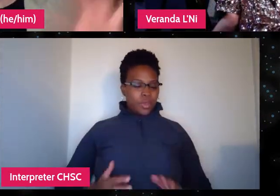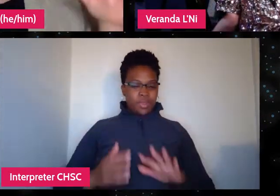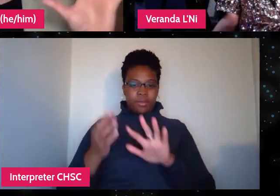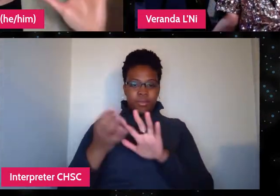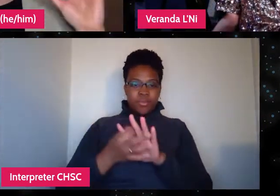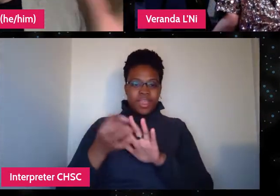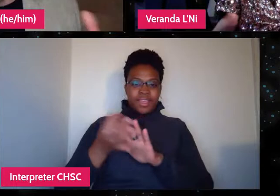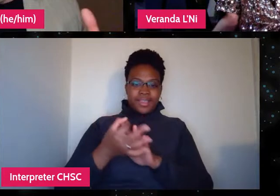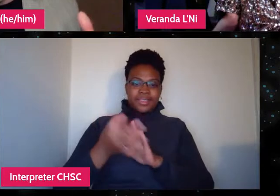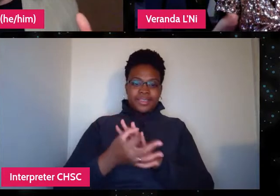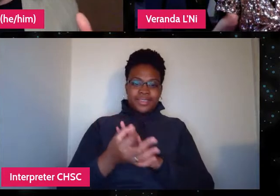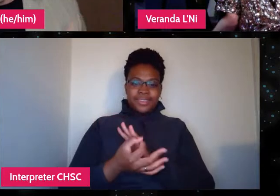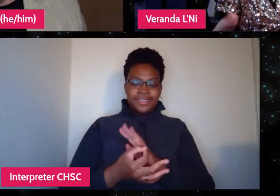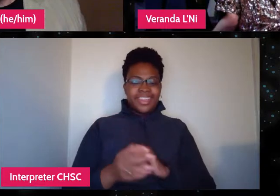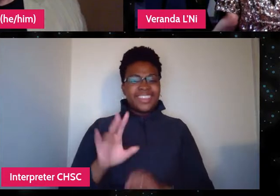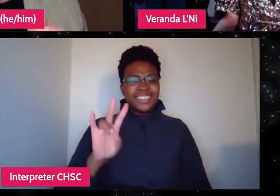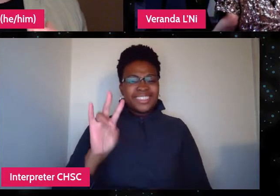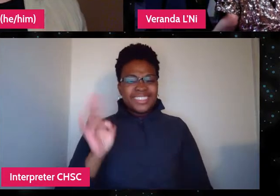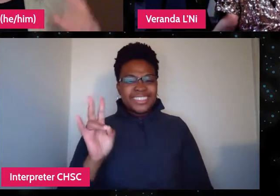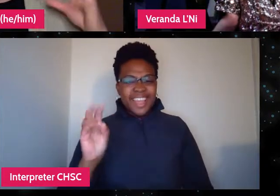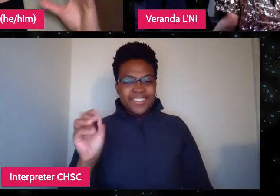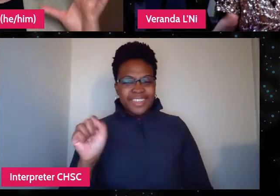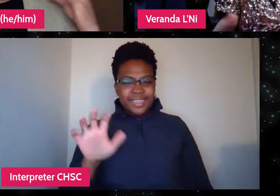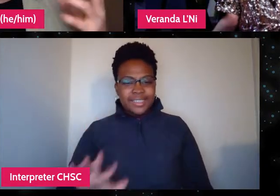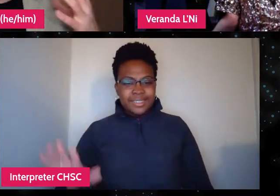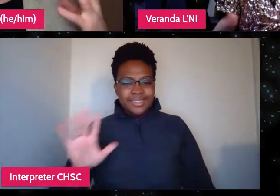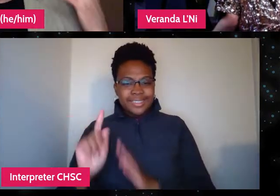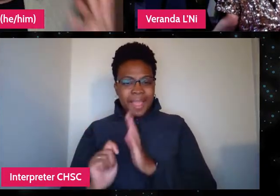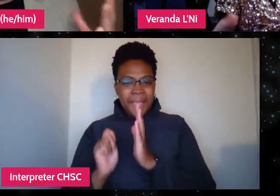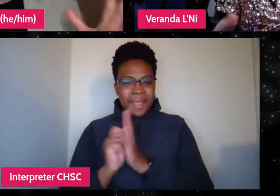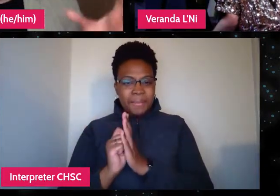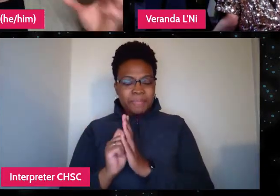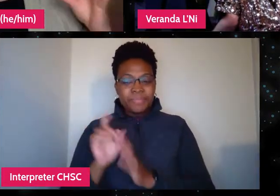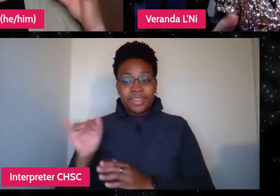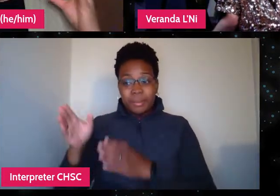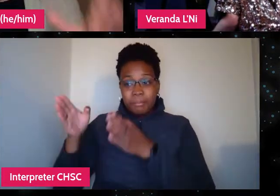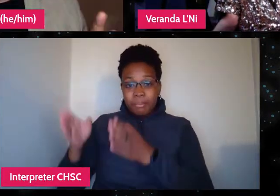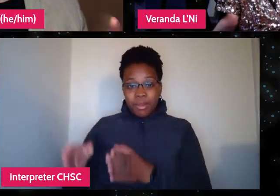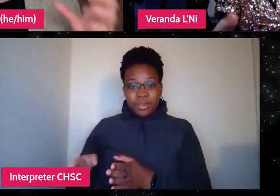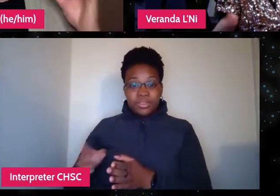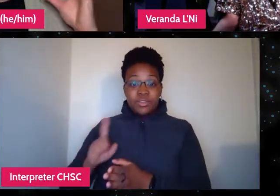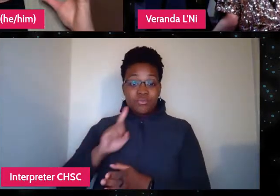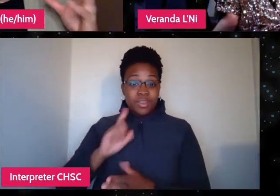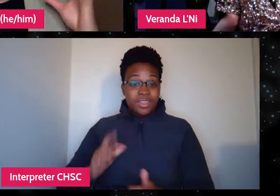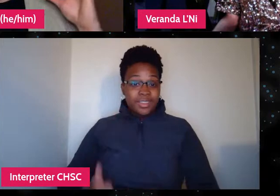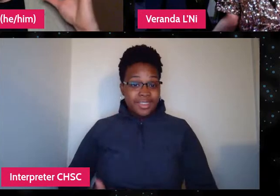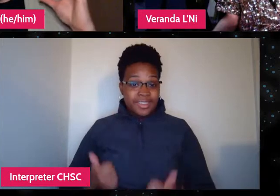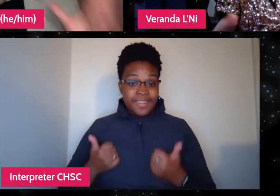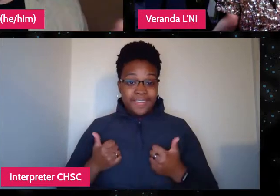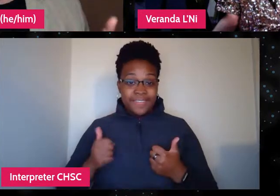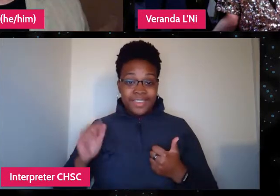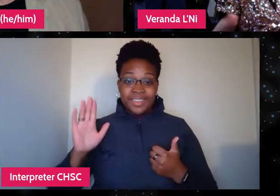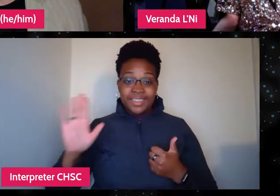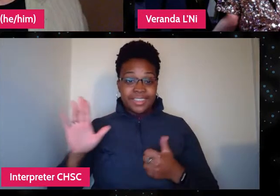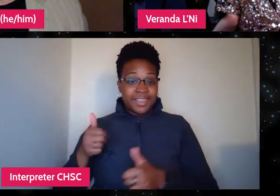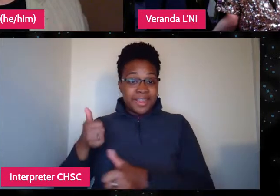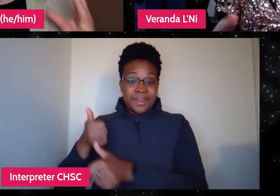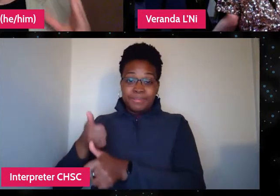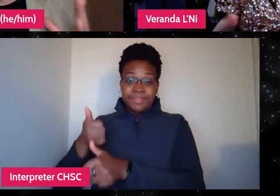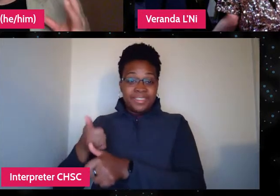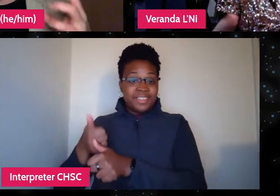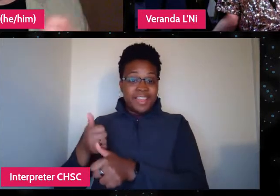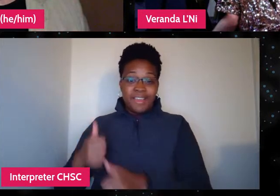and it's like, this was like in the 70s, So, I mean, this person was really living himself.